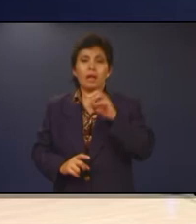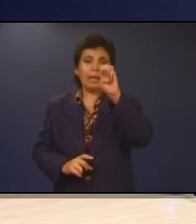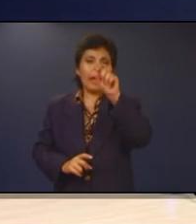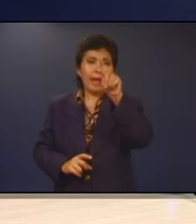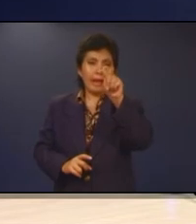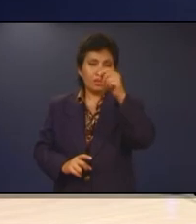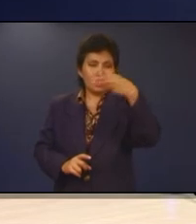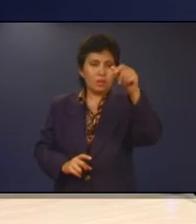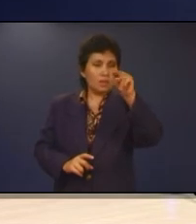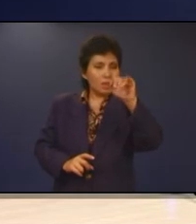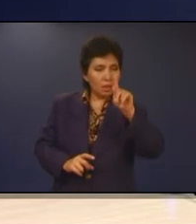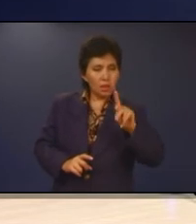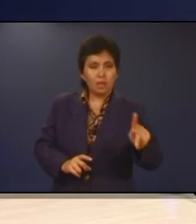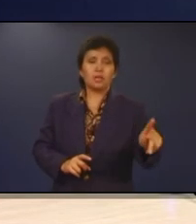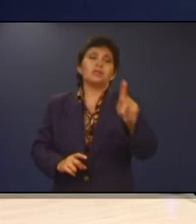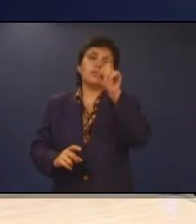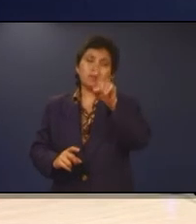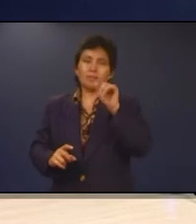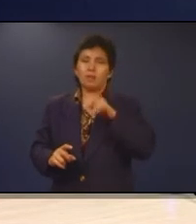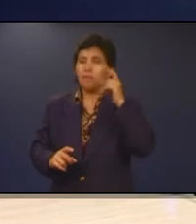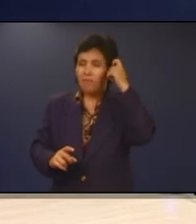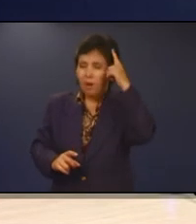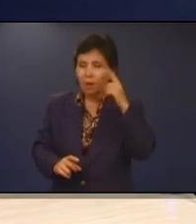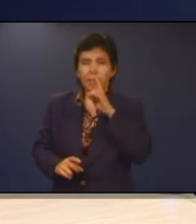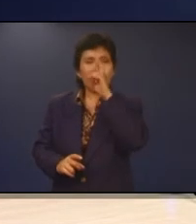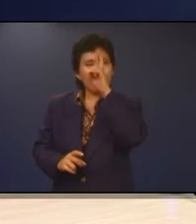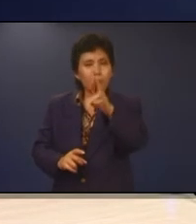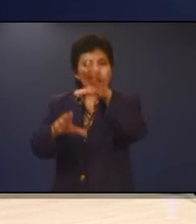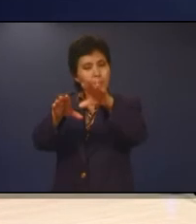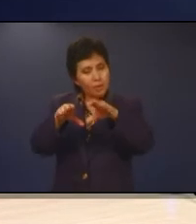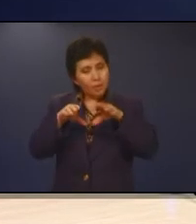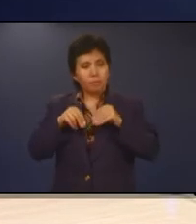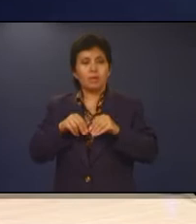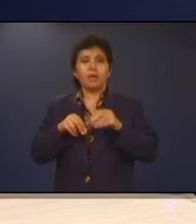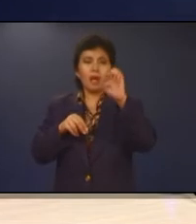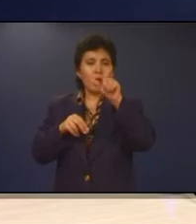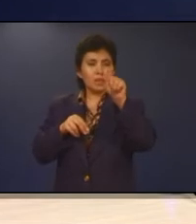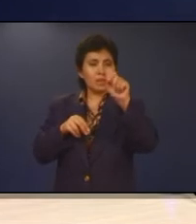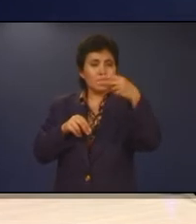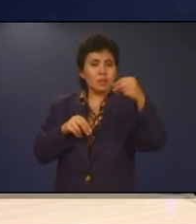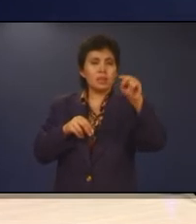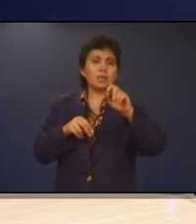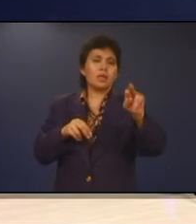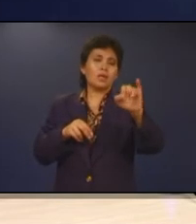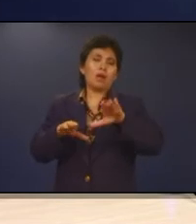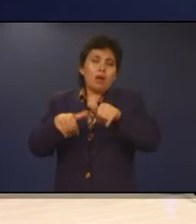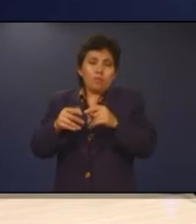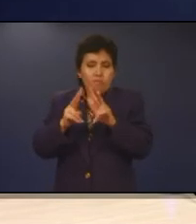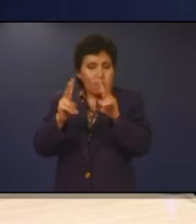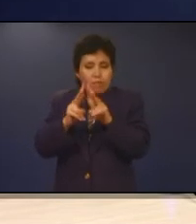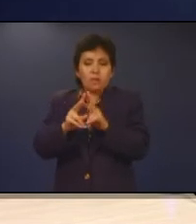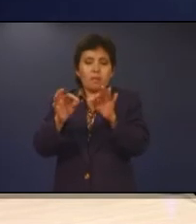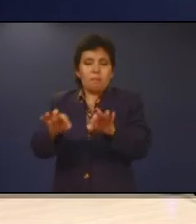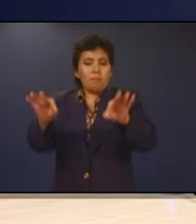Now, ethnic identity is one of the things that we need to realize about. Ethnic, no matter how ethnic